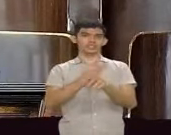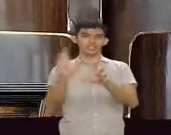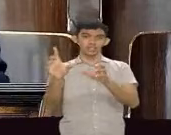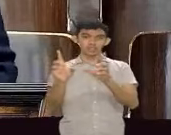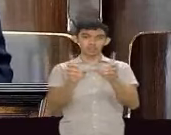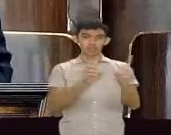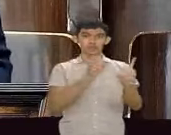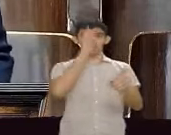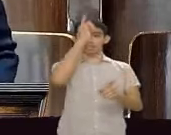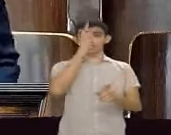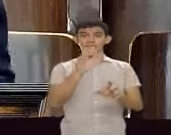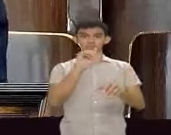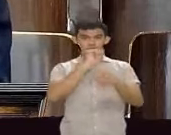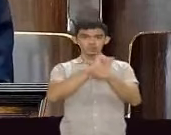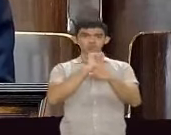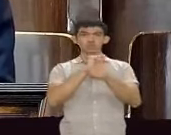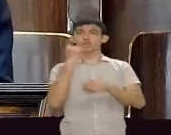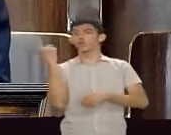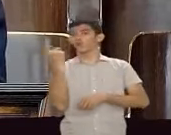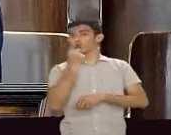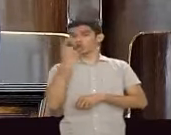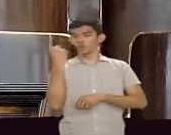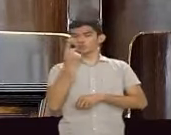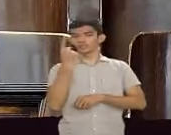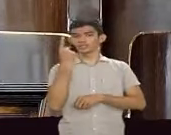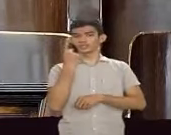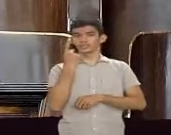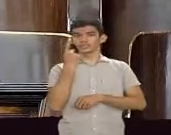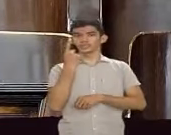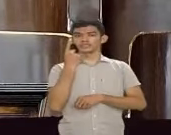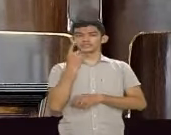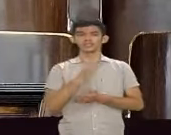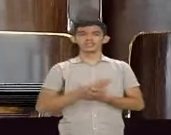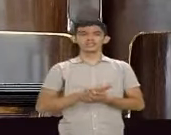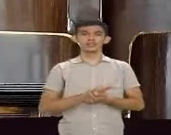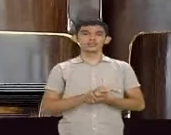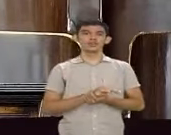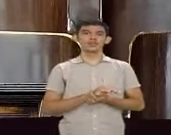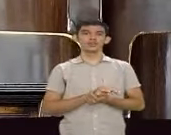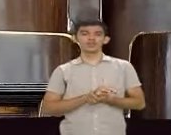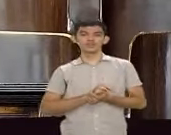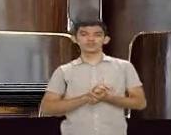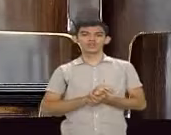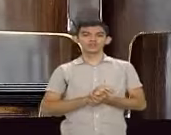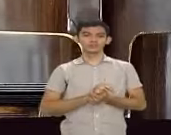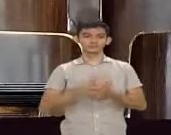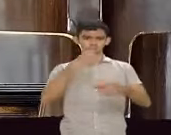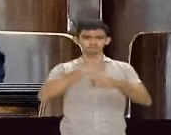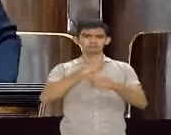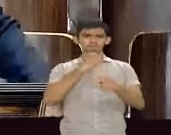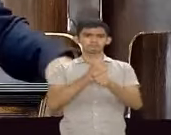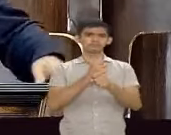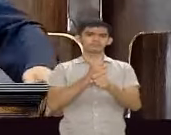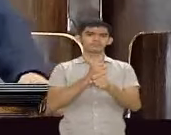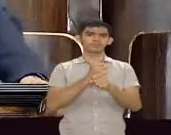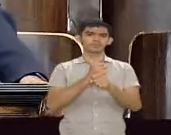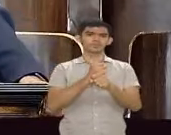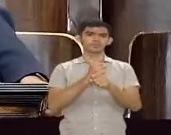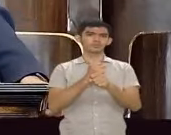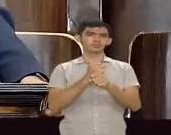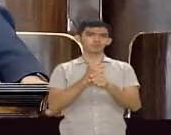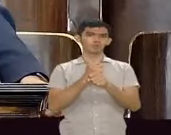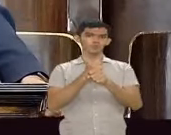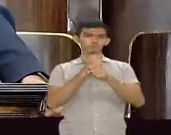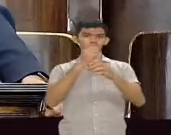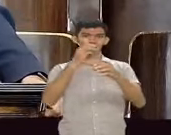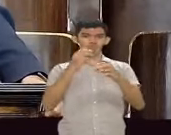And doing God's business always, taking precedent, priority over earthly